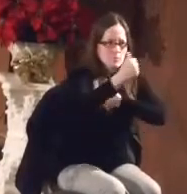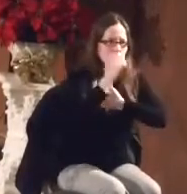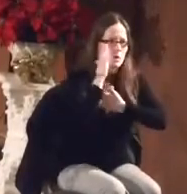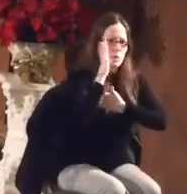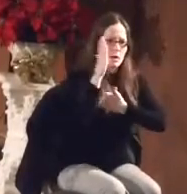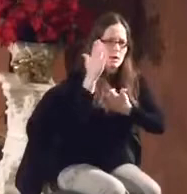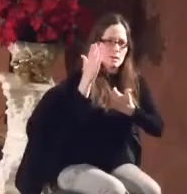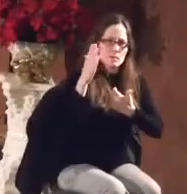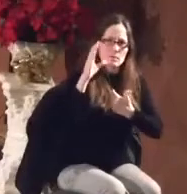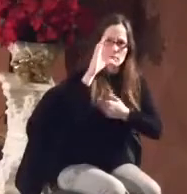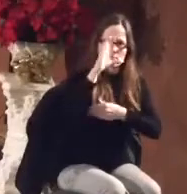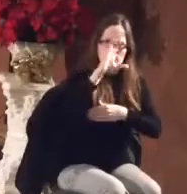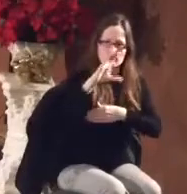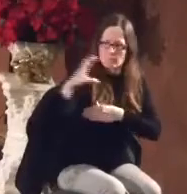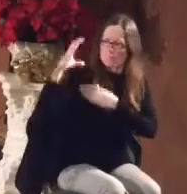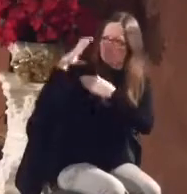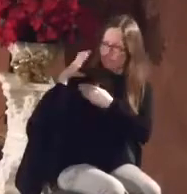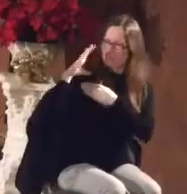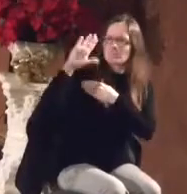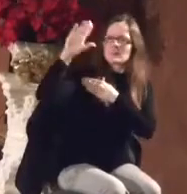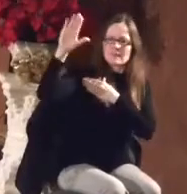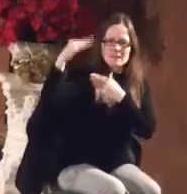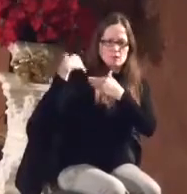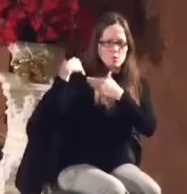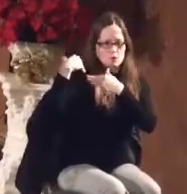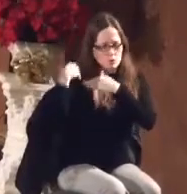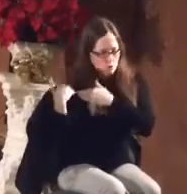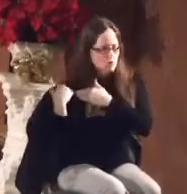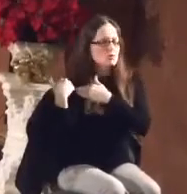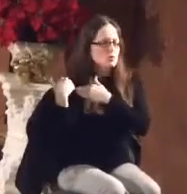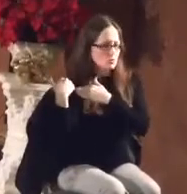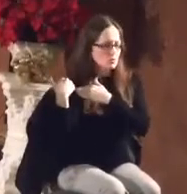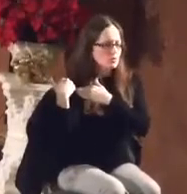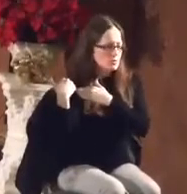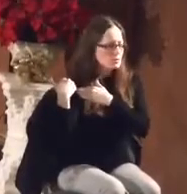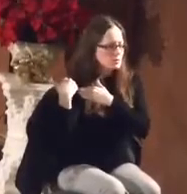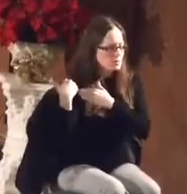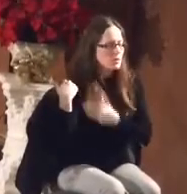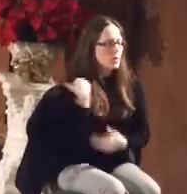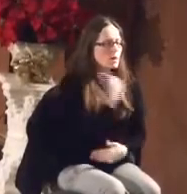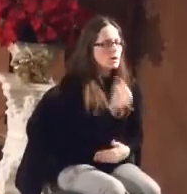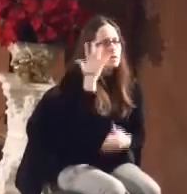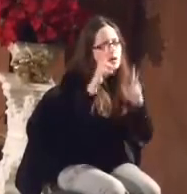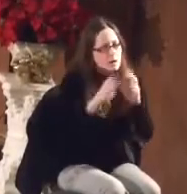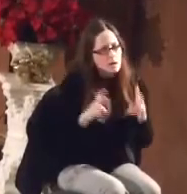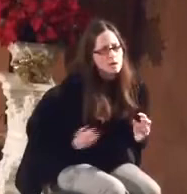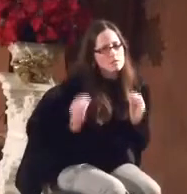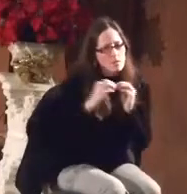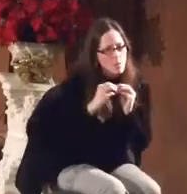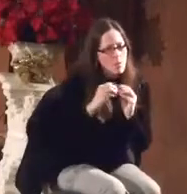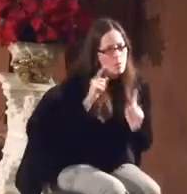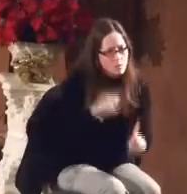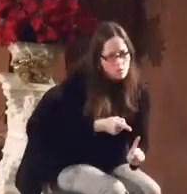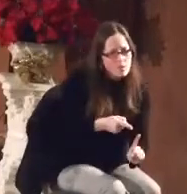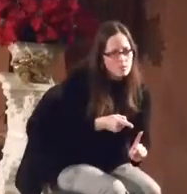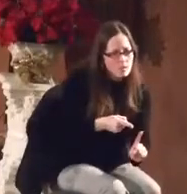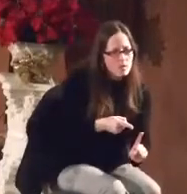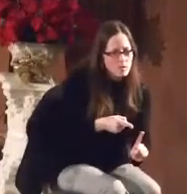today, exploring that question. That prestigious carol, What Child Is